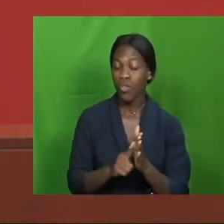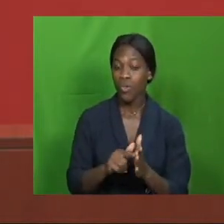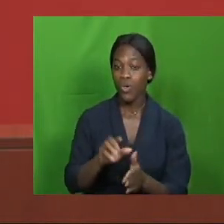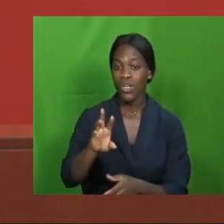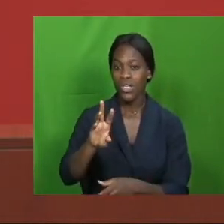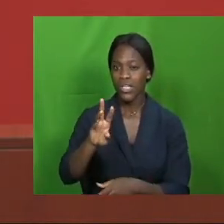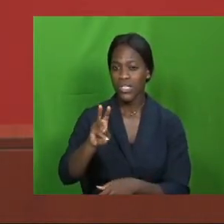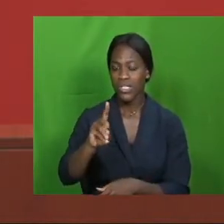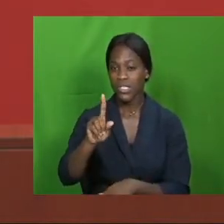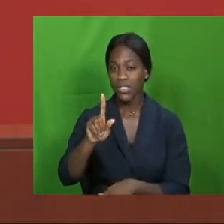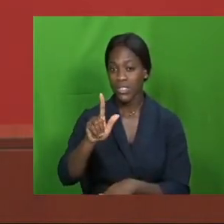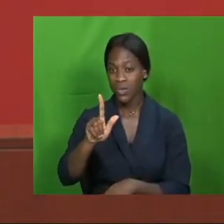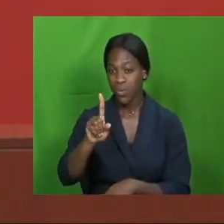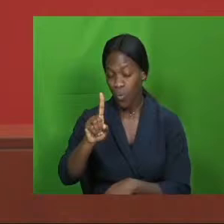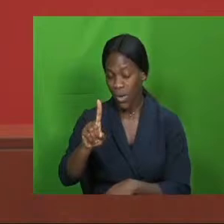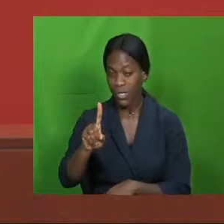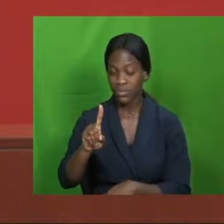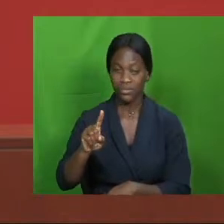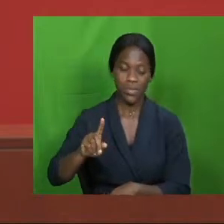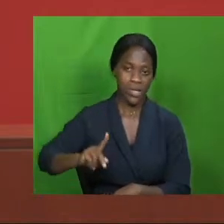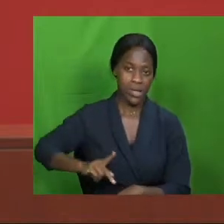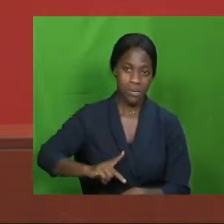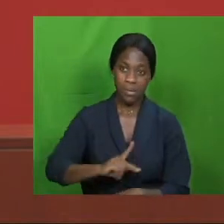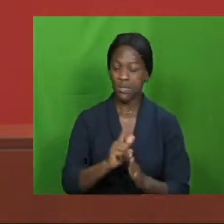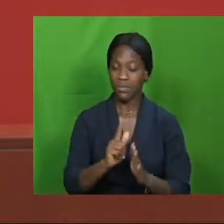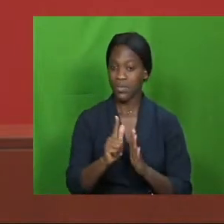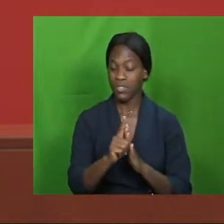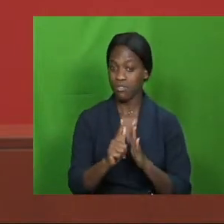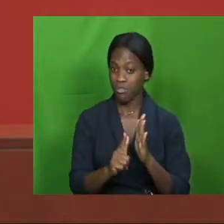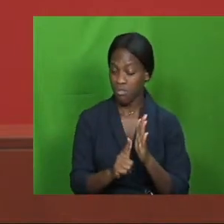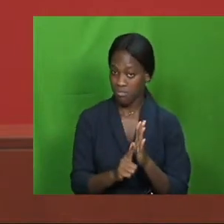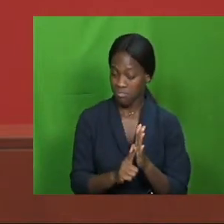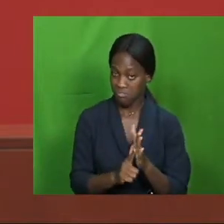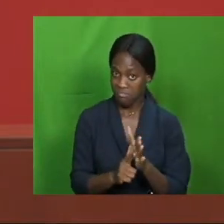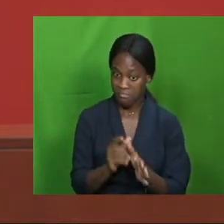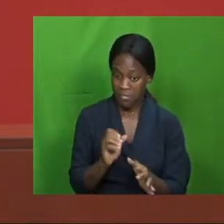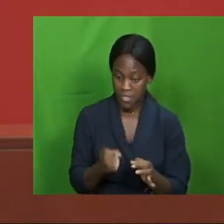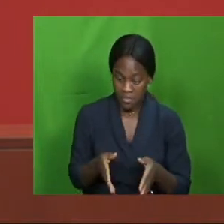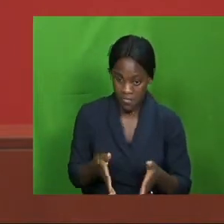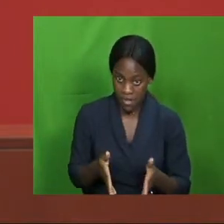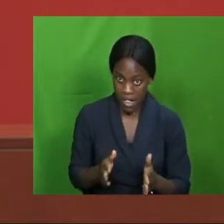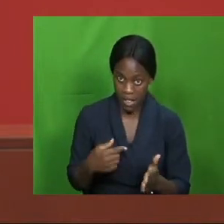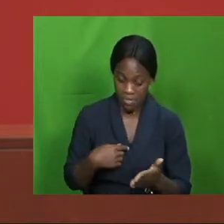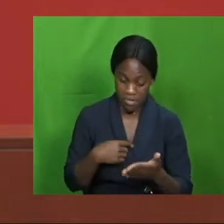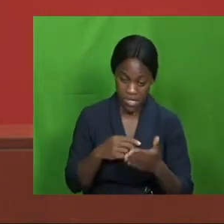Standing Orders of Parliament. With your kind permission, I quote